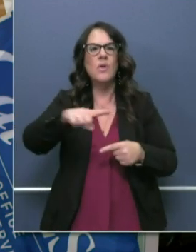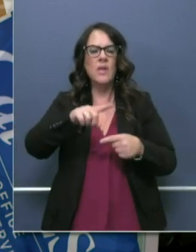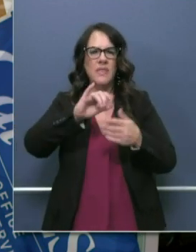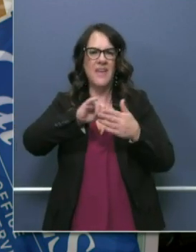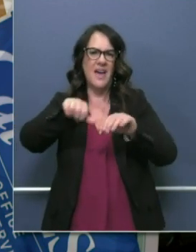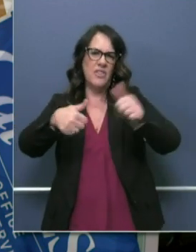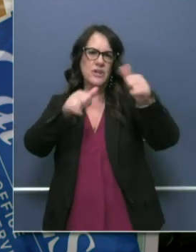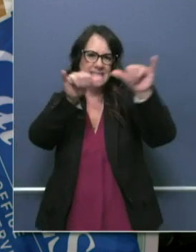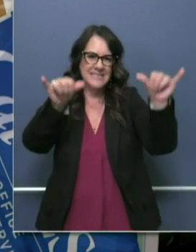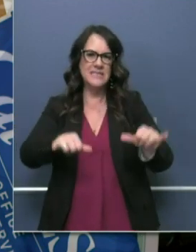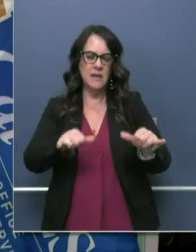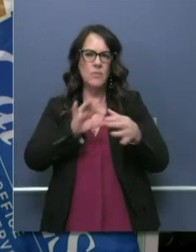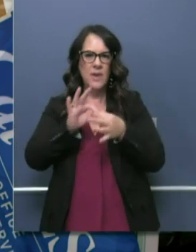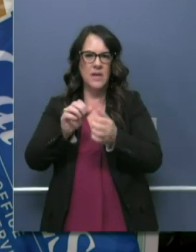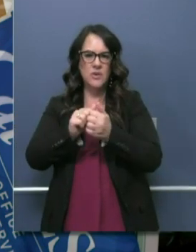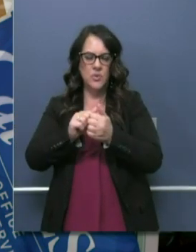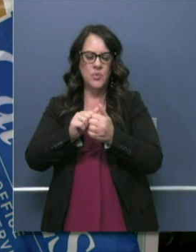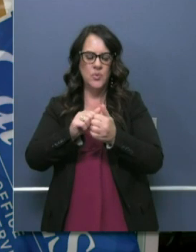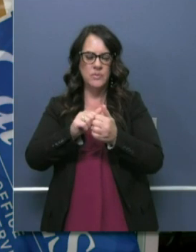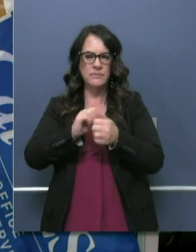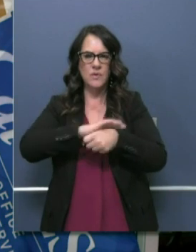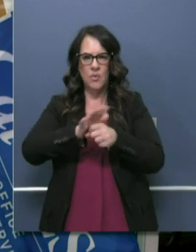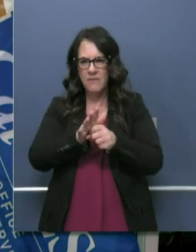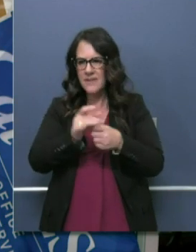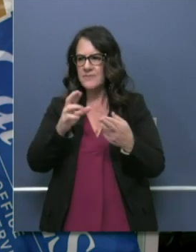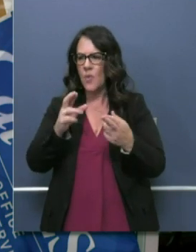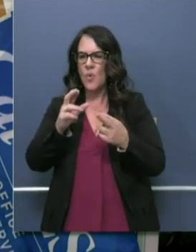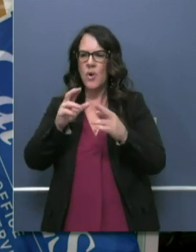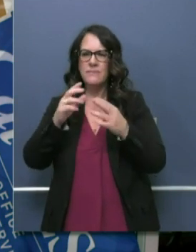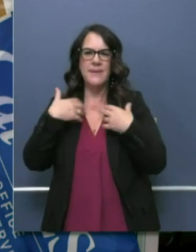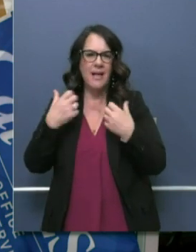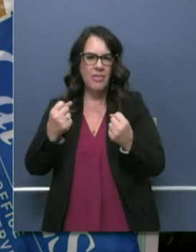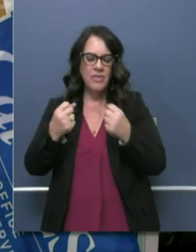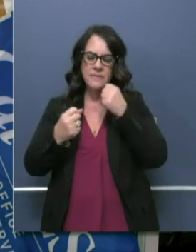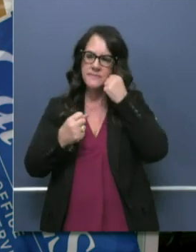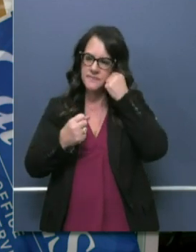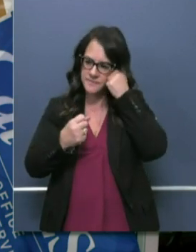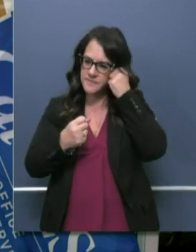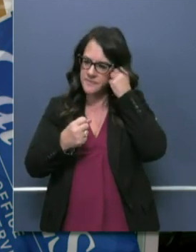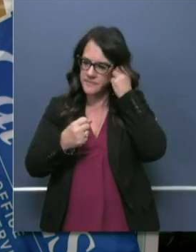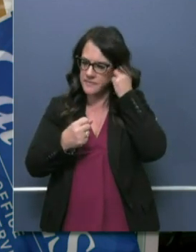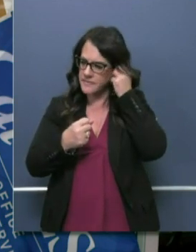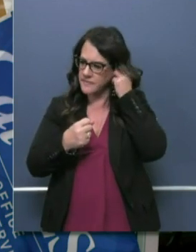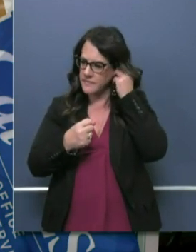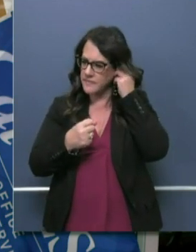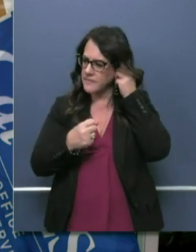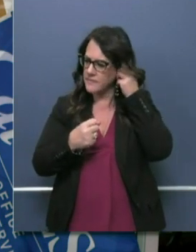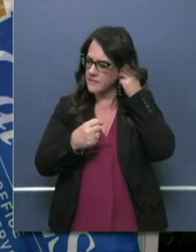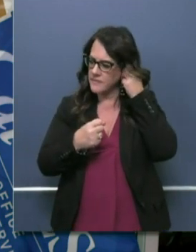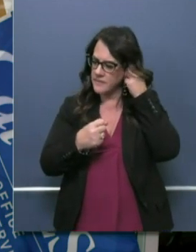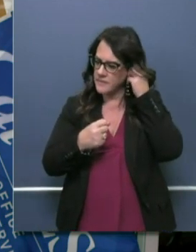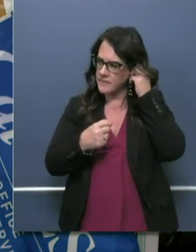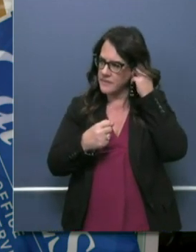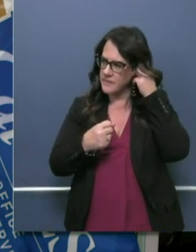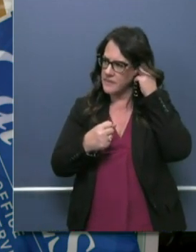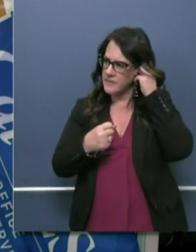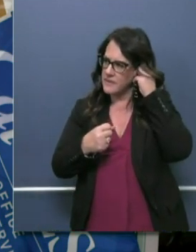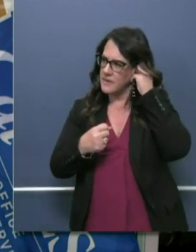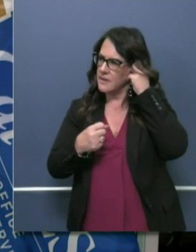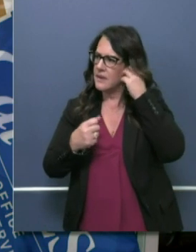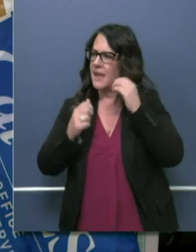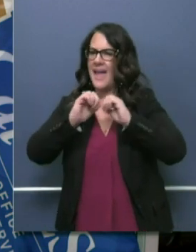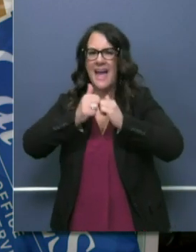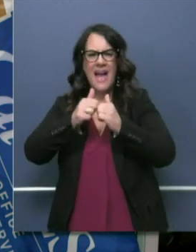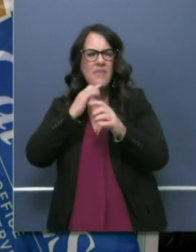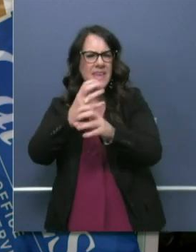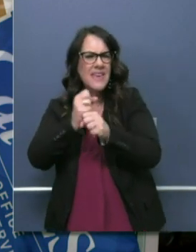also support system checks via chat, email, phone, automation, making it really easy for individuals to be able to share the